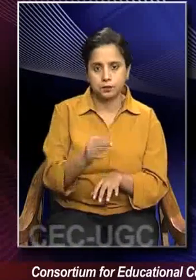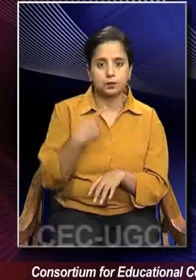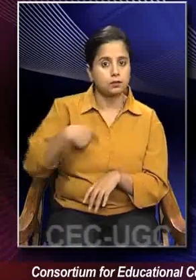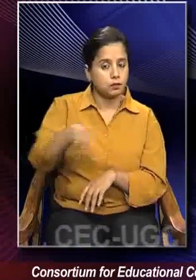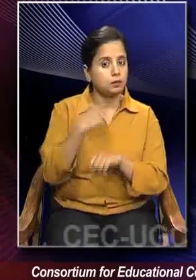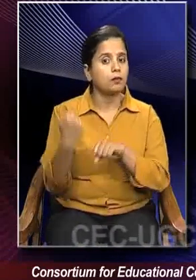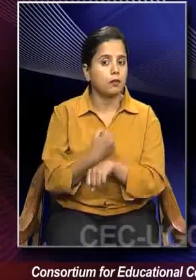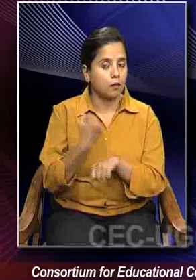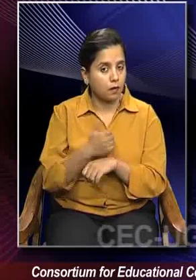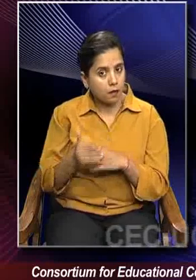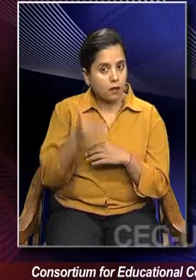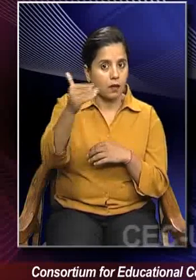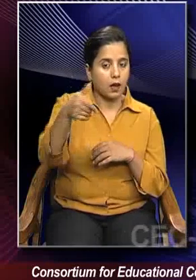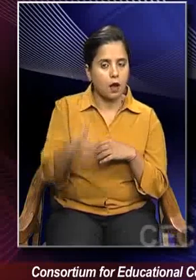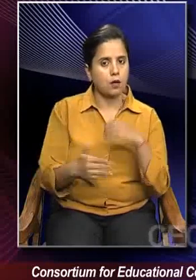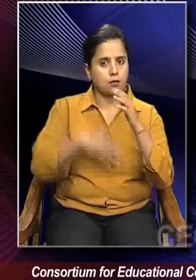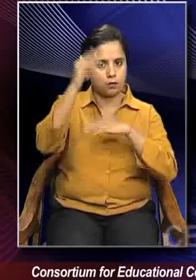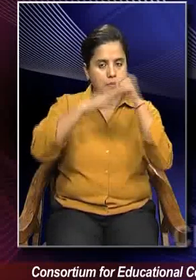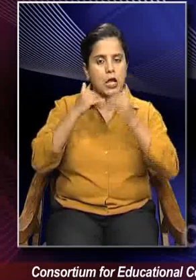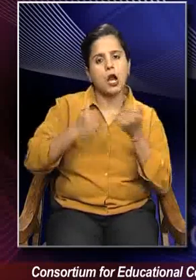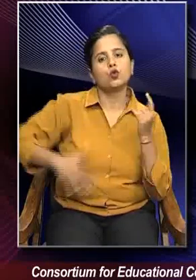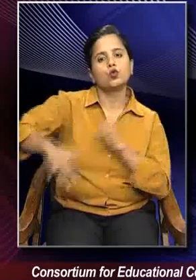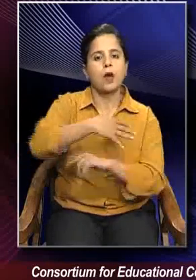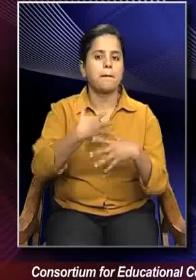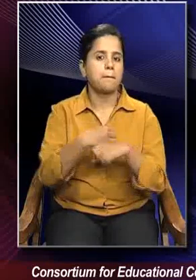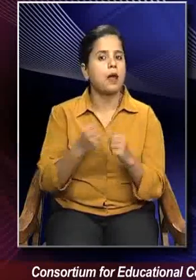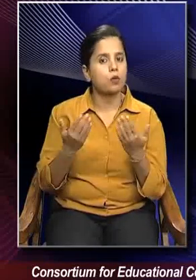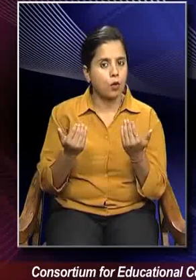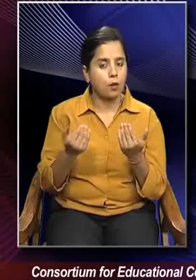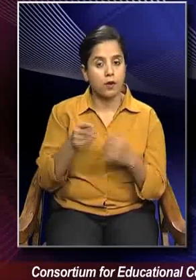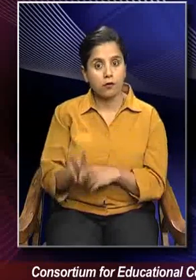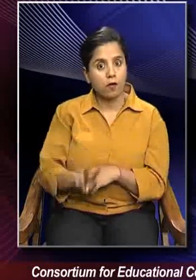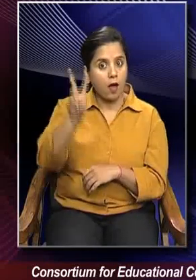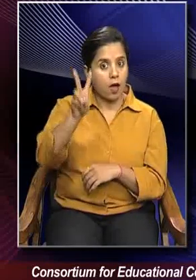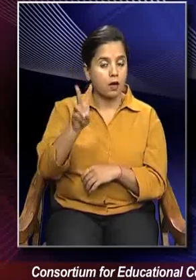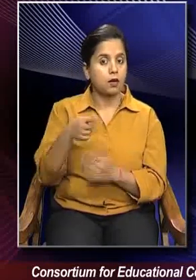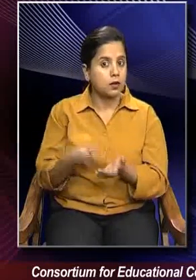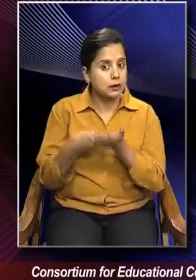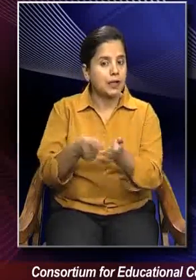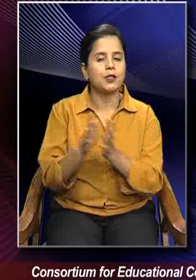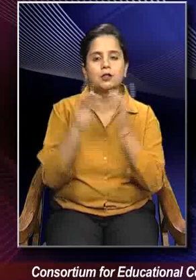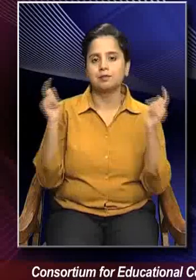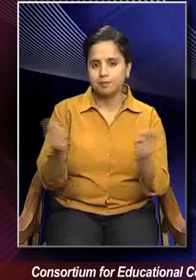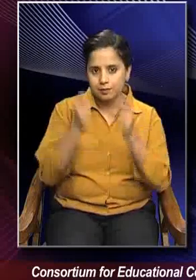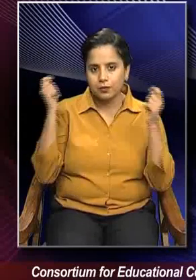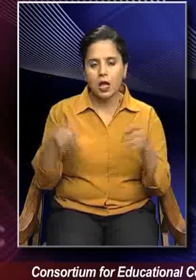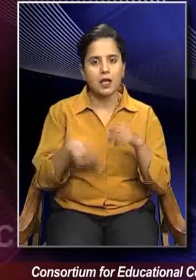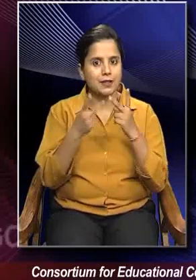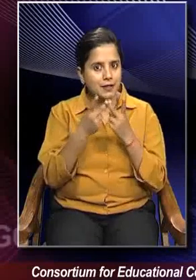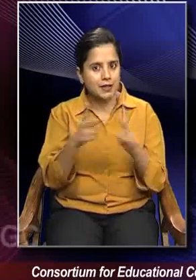work towards building a society that values and celebrates the